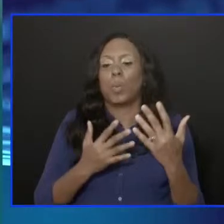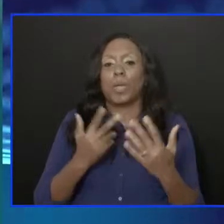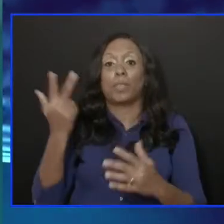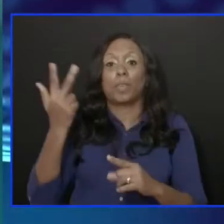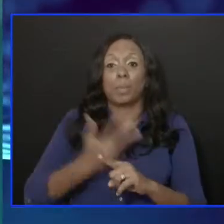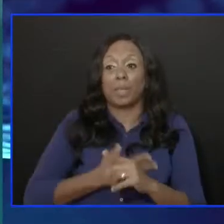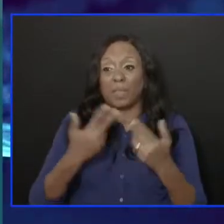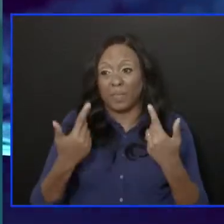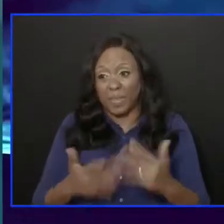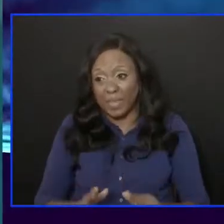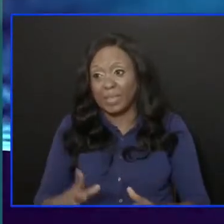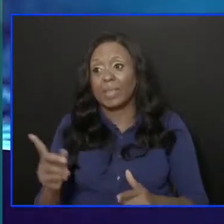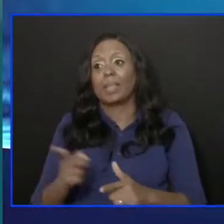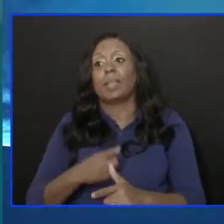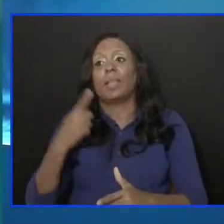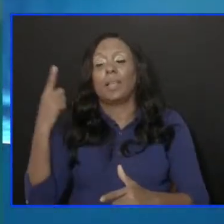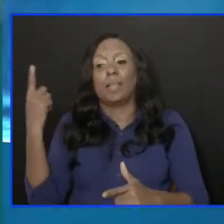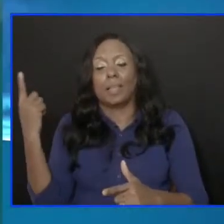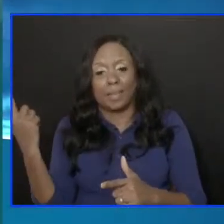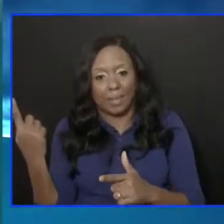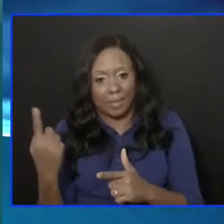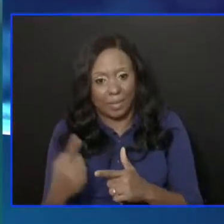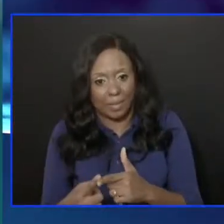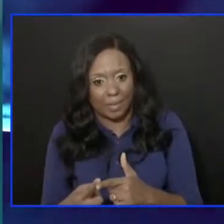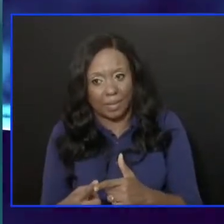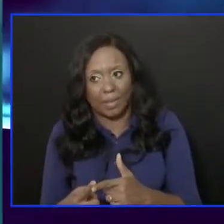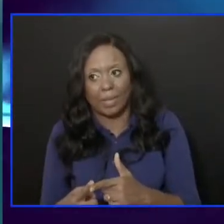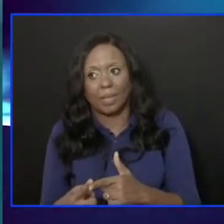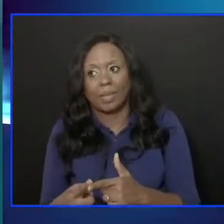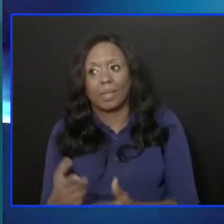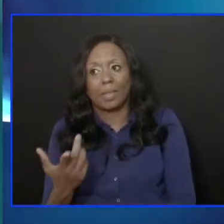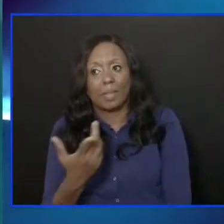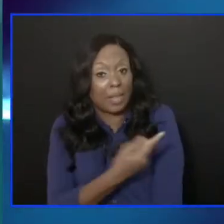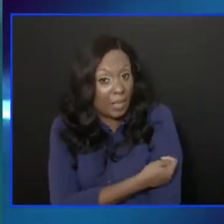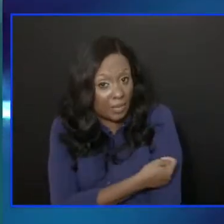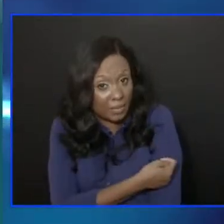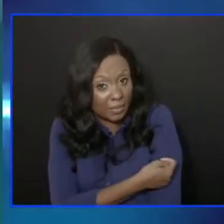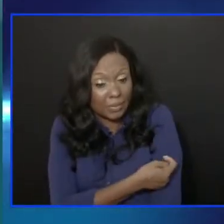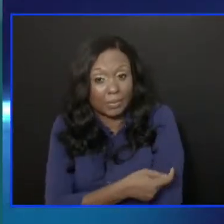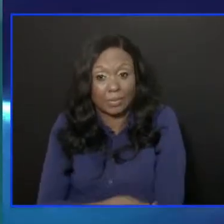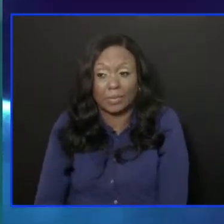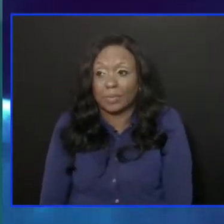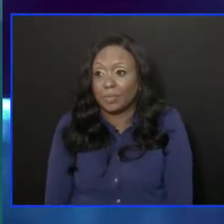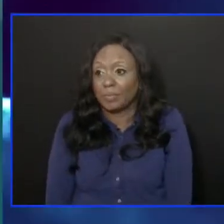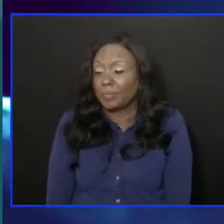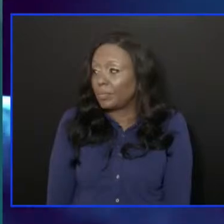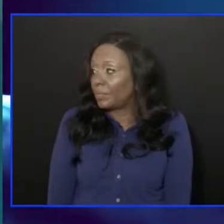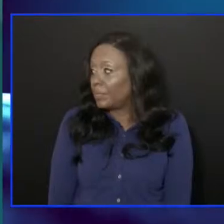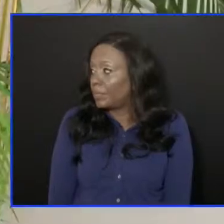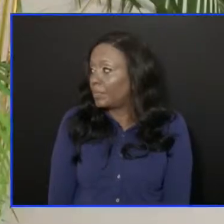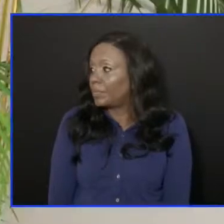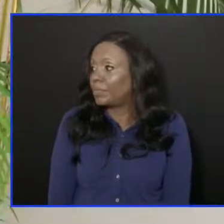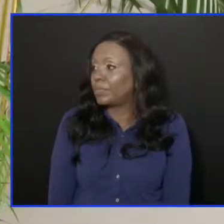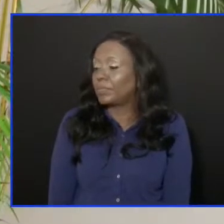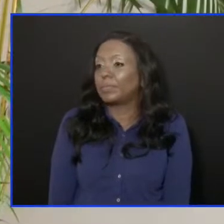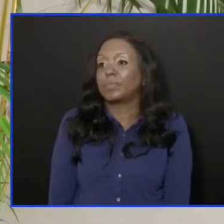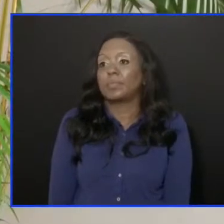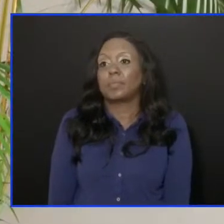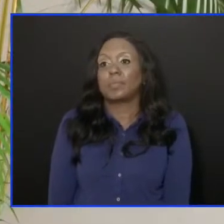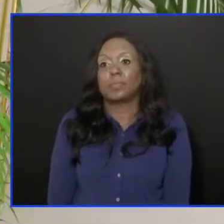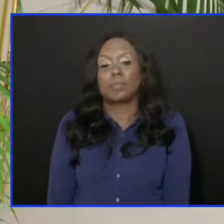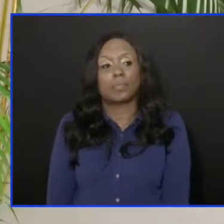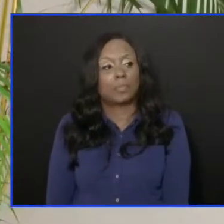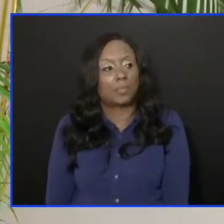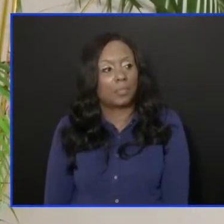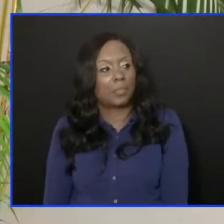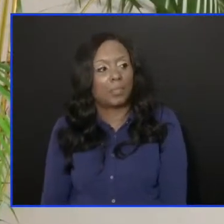made the informed decision, having contracted COVID-19, then to become vaccinated? I don't have that information at